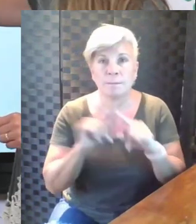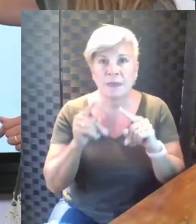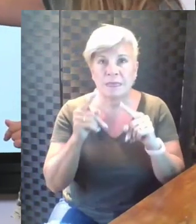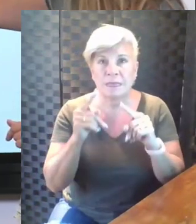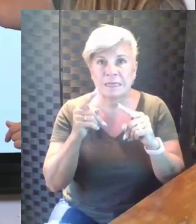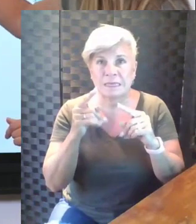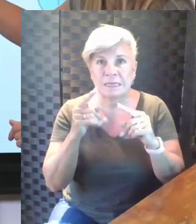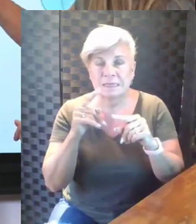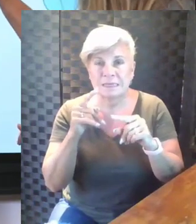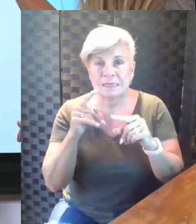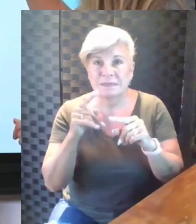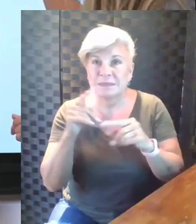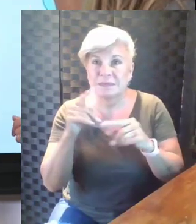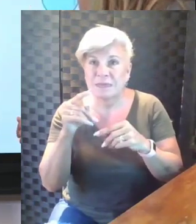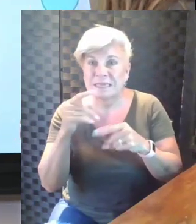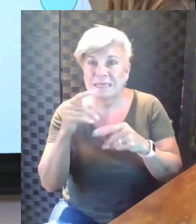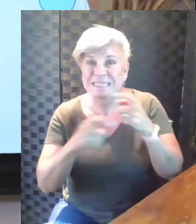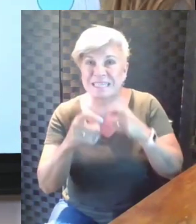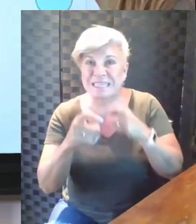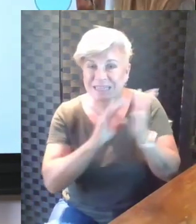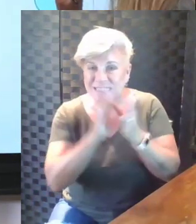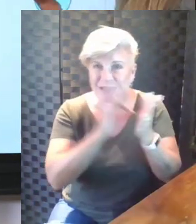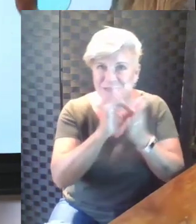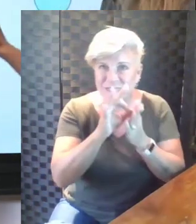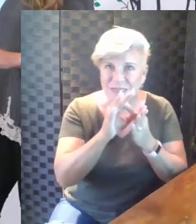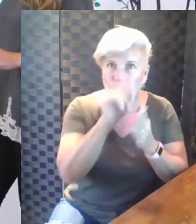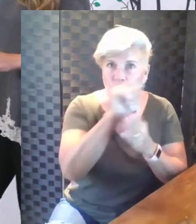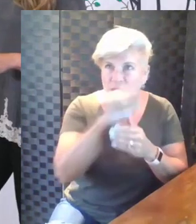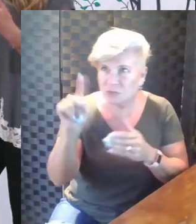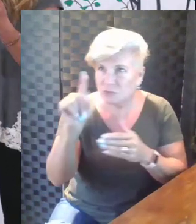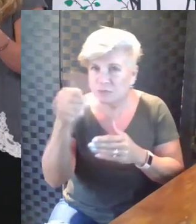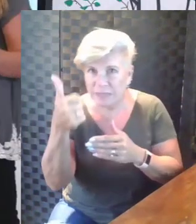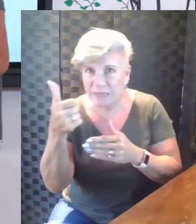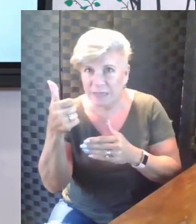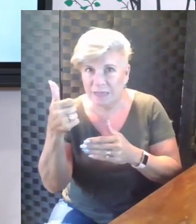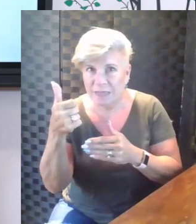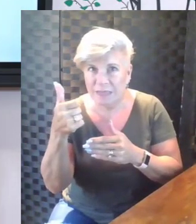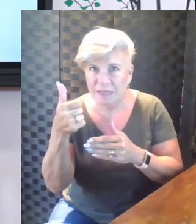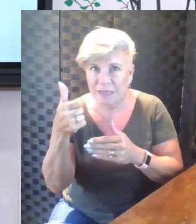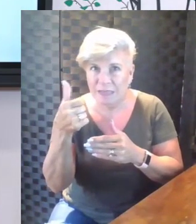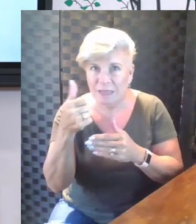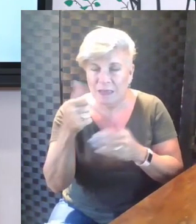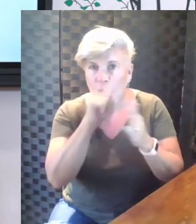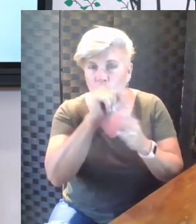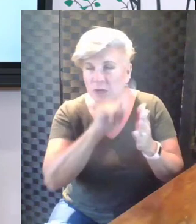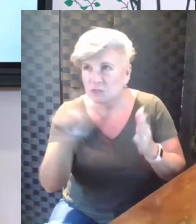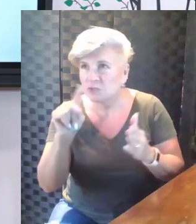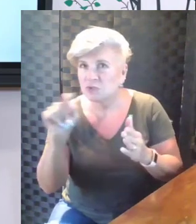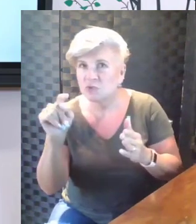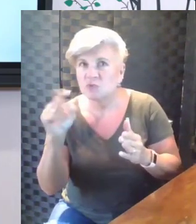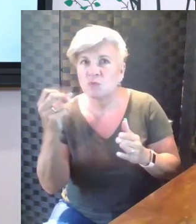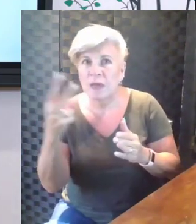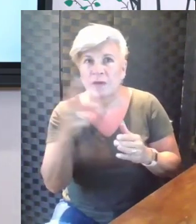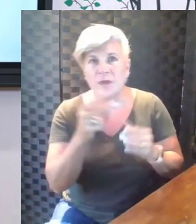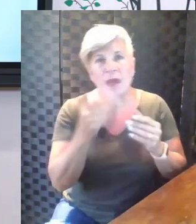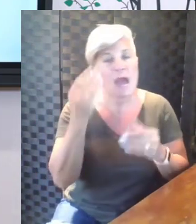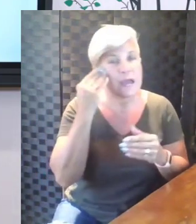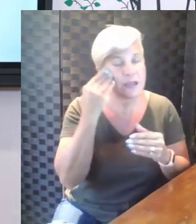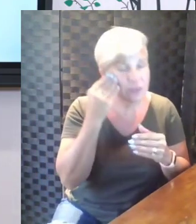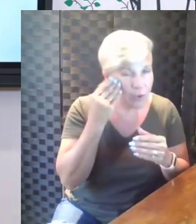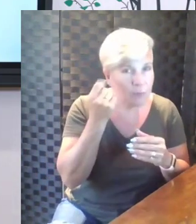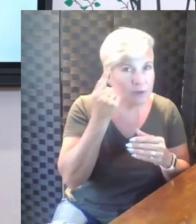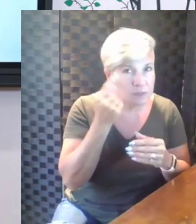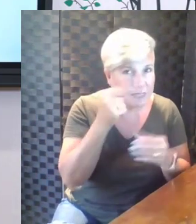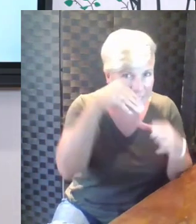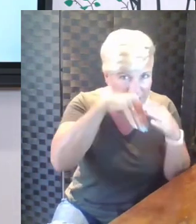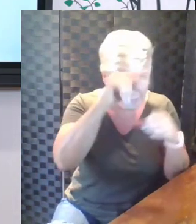of counting 1, 2, 3, 4, 5, 6, 7, 8, 9, 10, 11, 12, I'm able to just know and trust that inside my